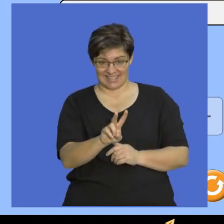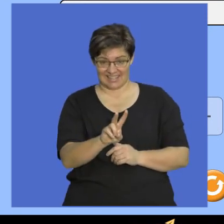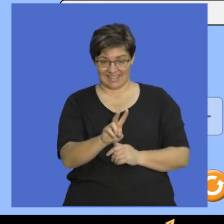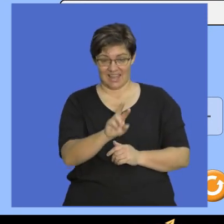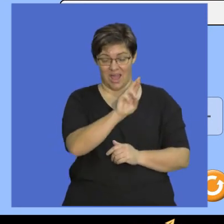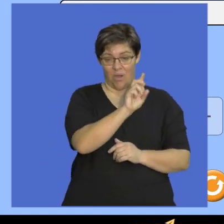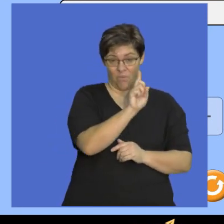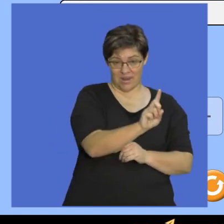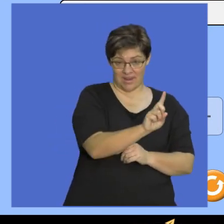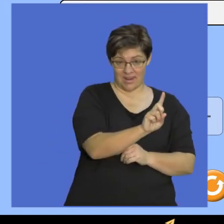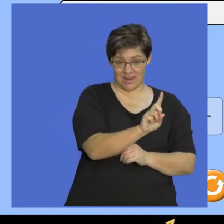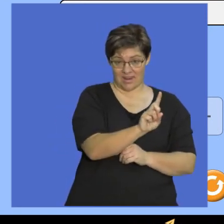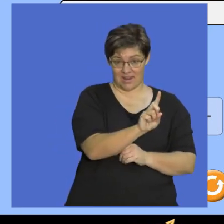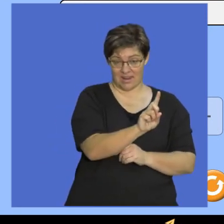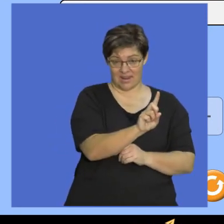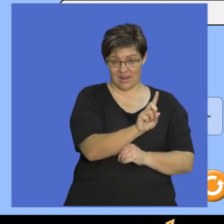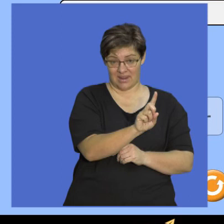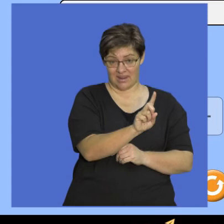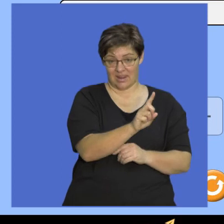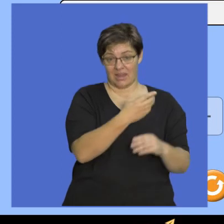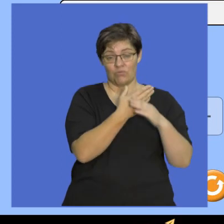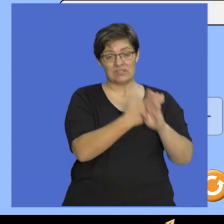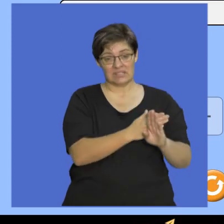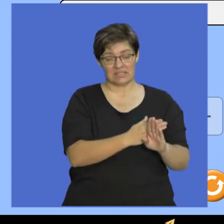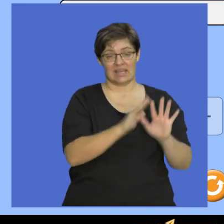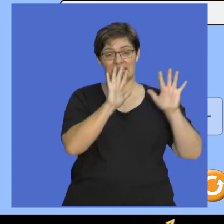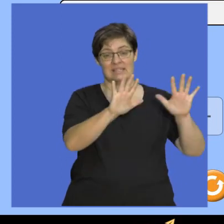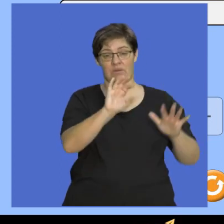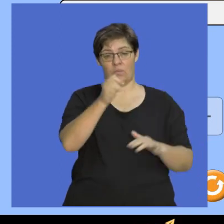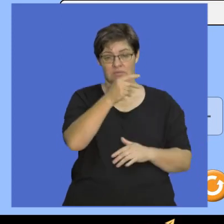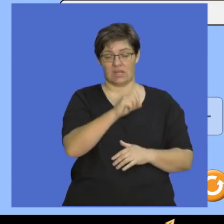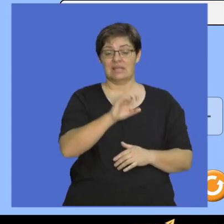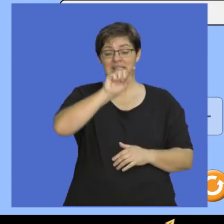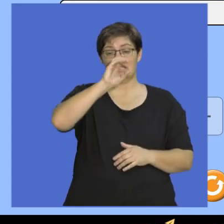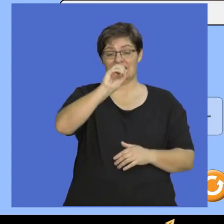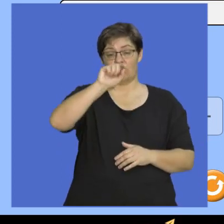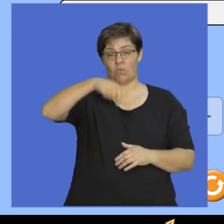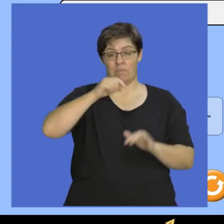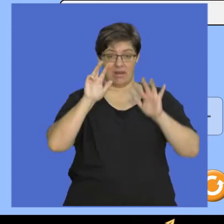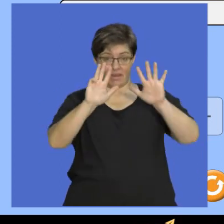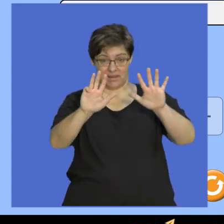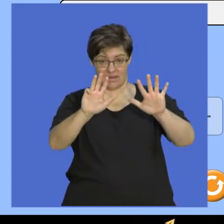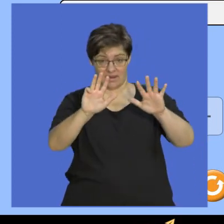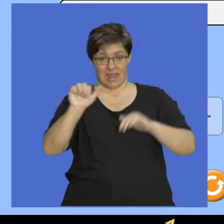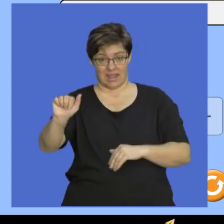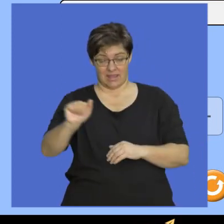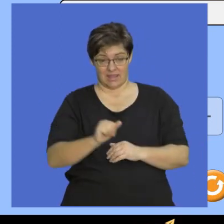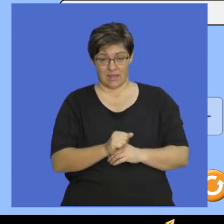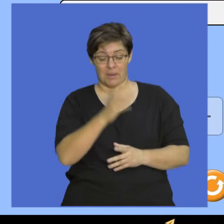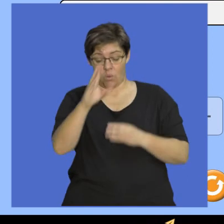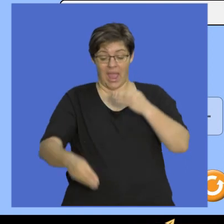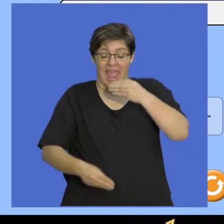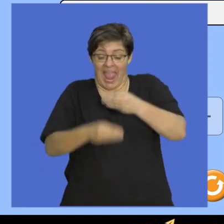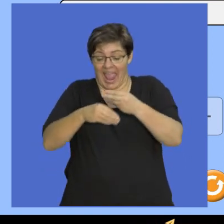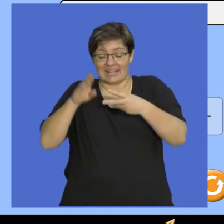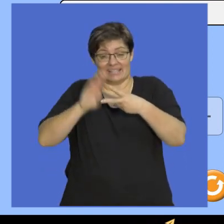note, with only R1 of resistance 10 ohms, the total current was 0.9. What if we